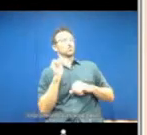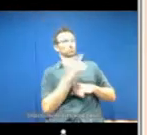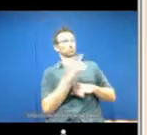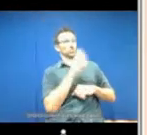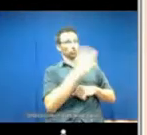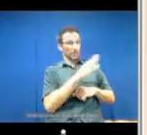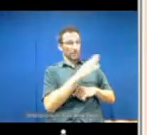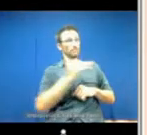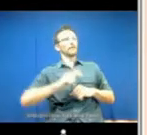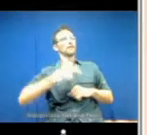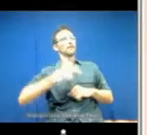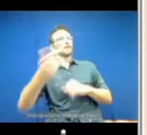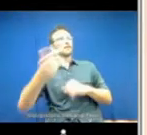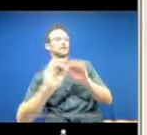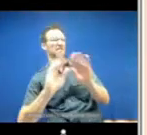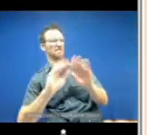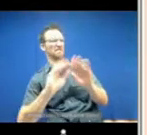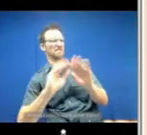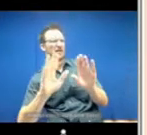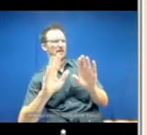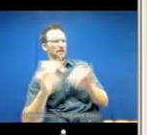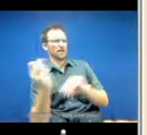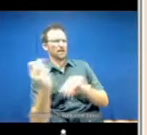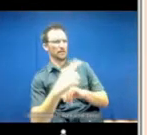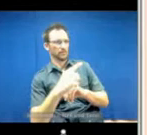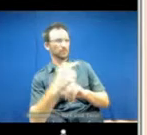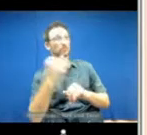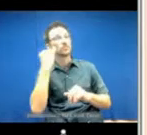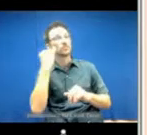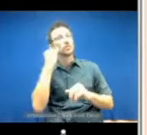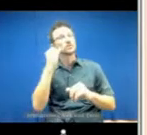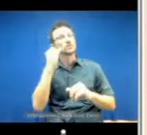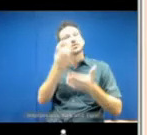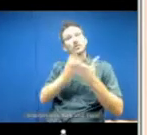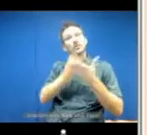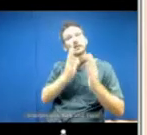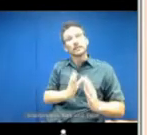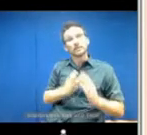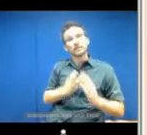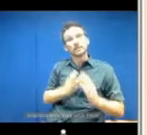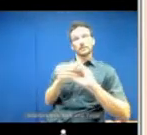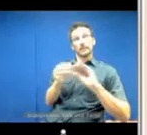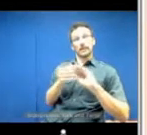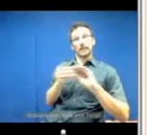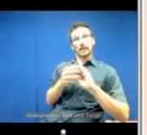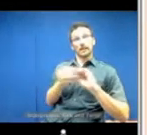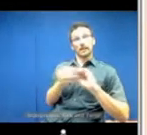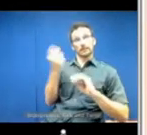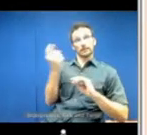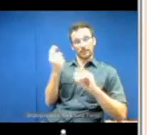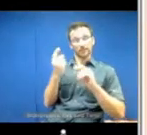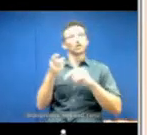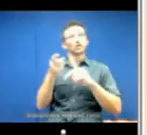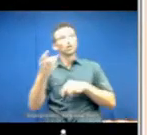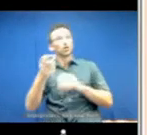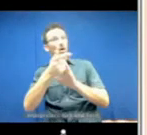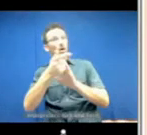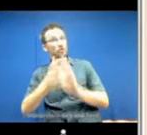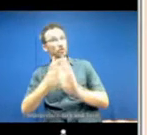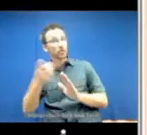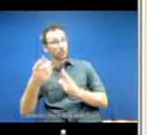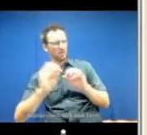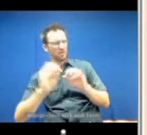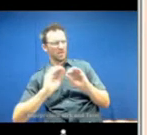So that if the witness says something that the attorney wants clarified, they can do that on their turn.